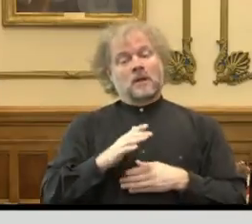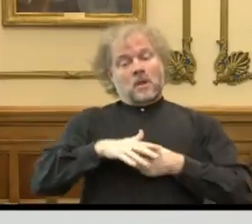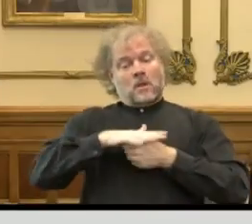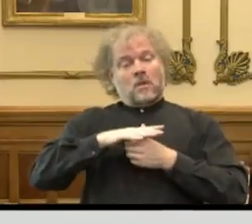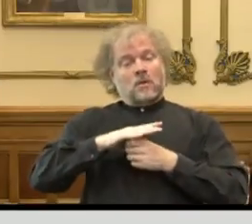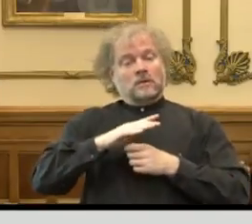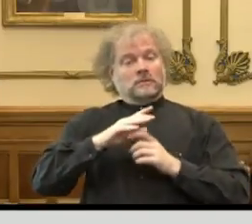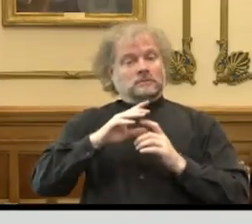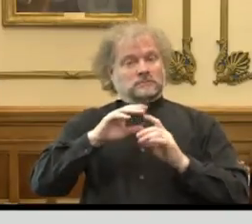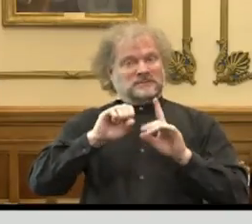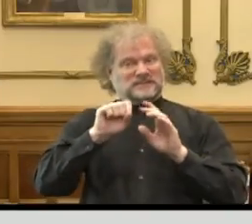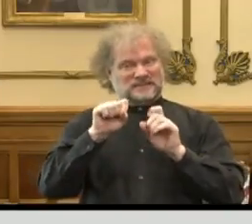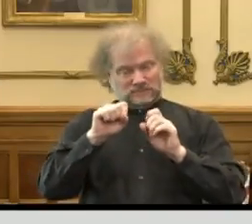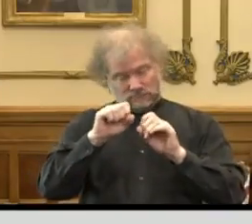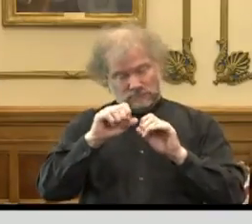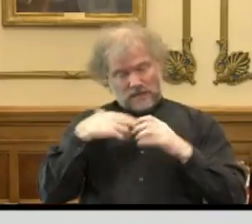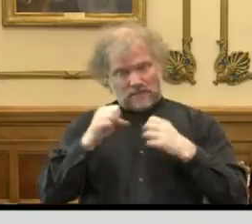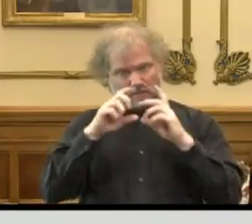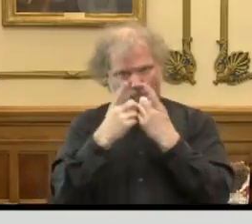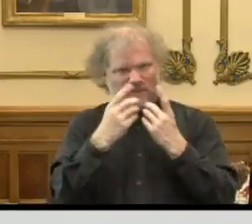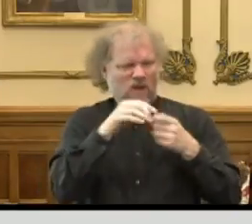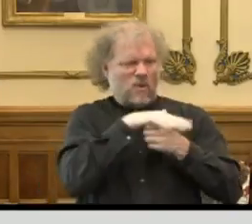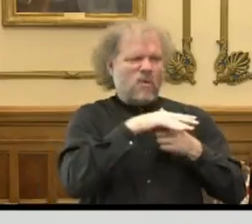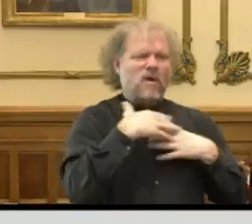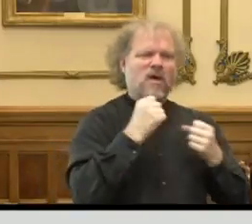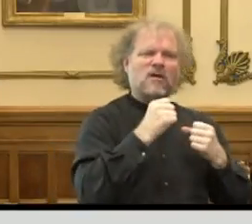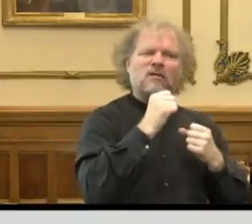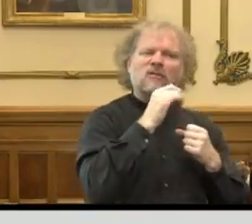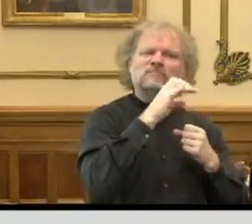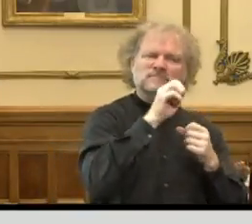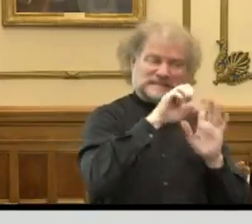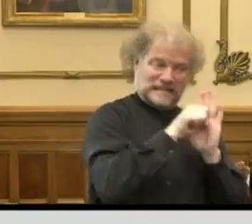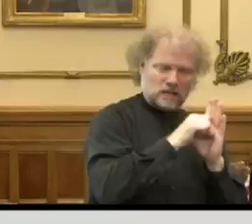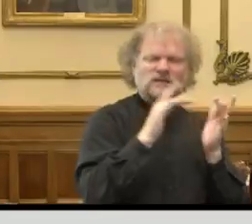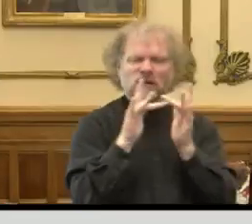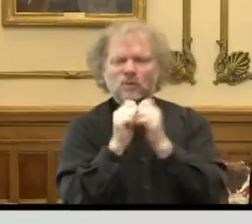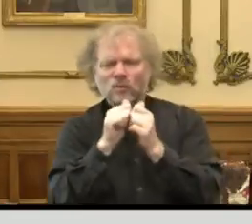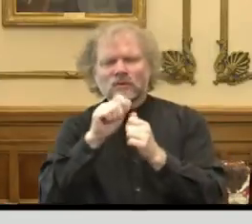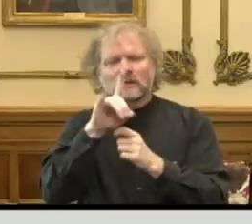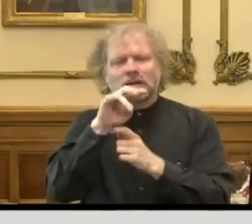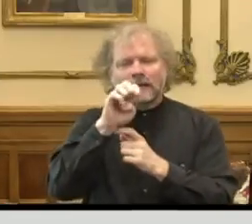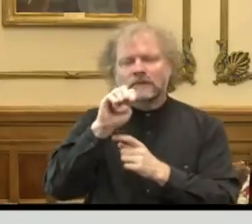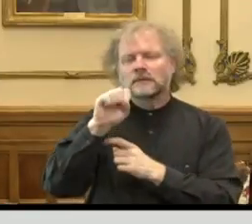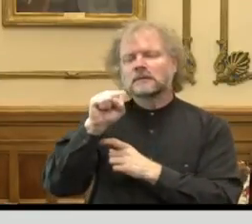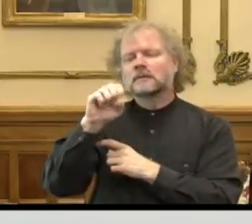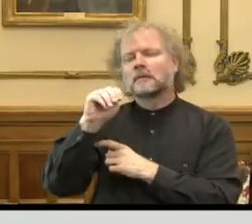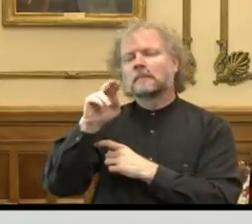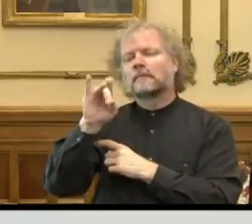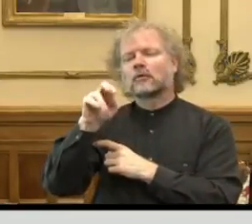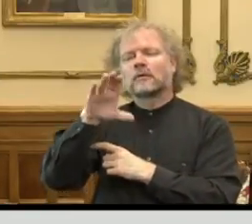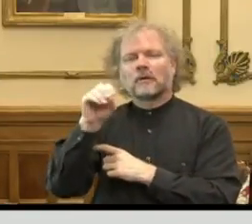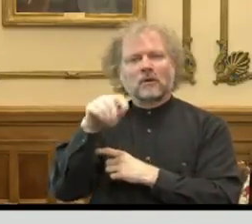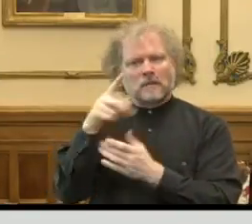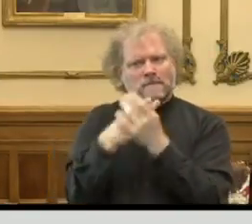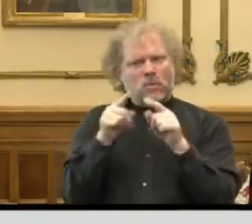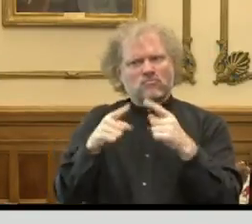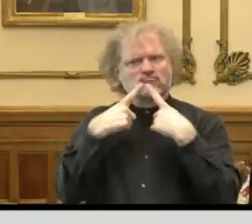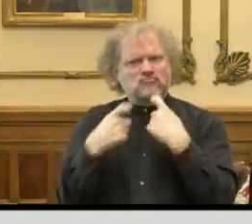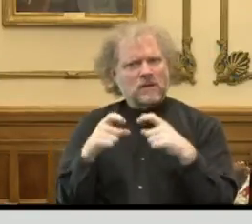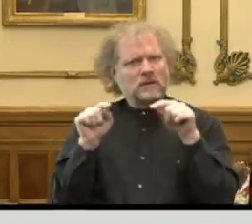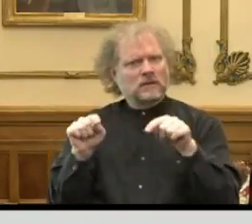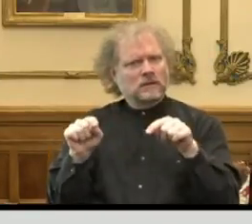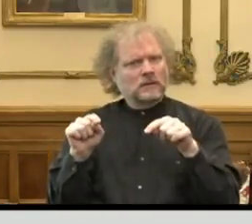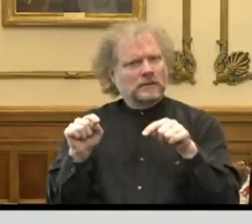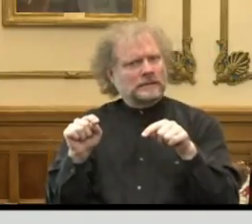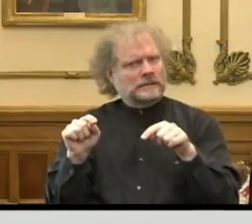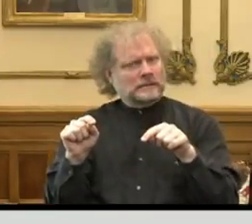has been working with our local health officers and local health departments in both Daviess and Martin County because both of them appear in red. We know